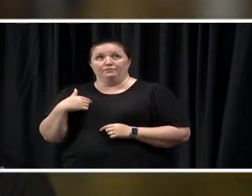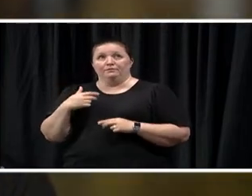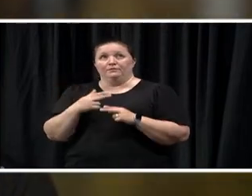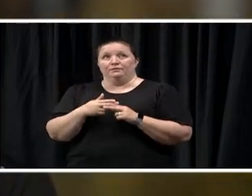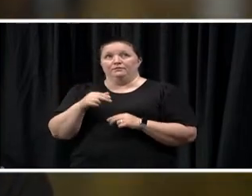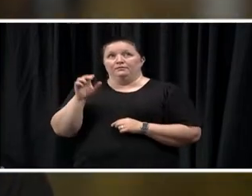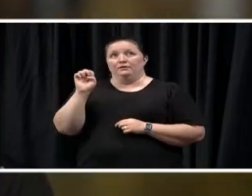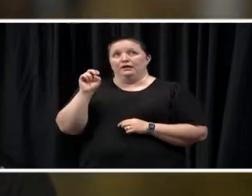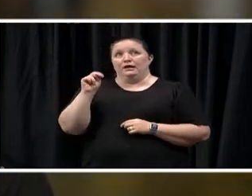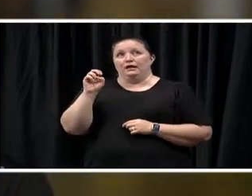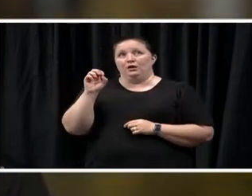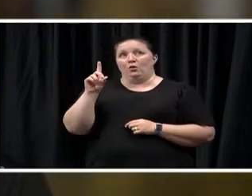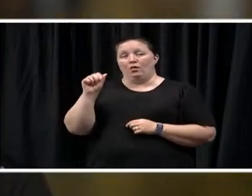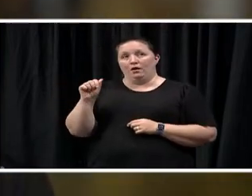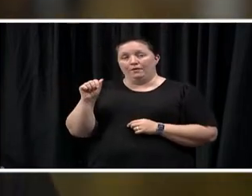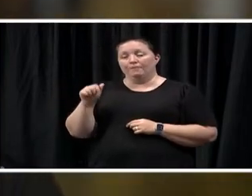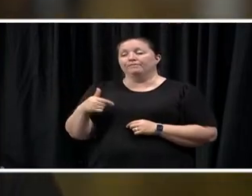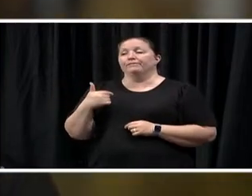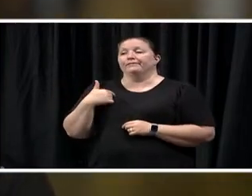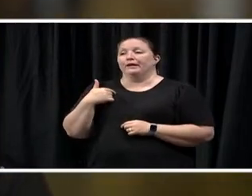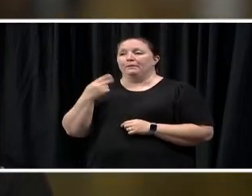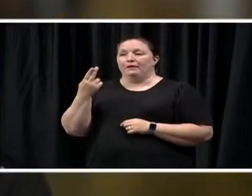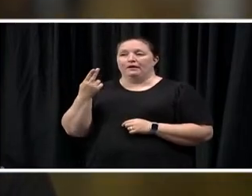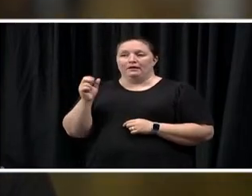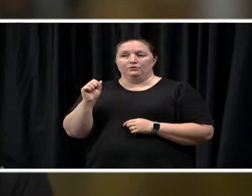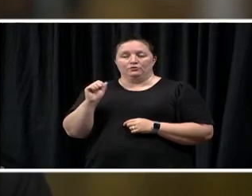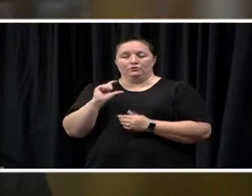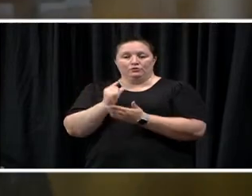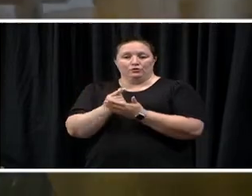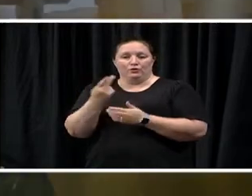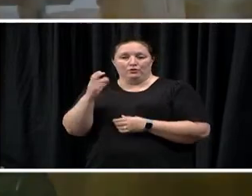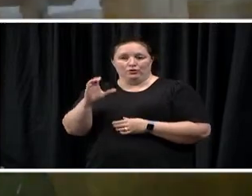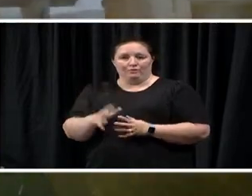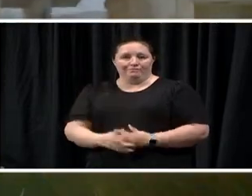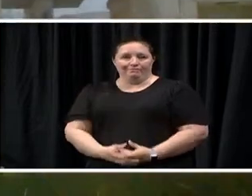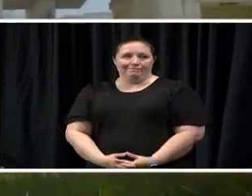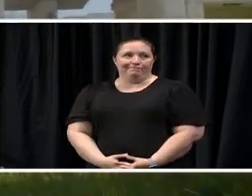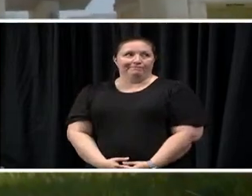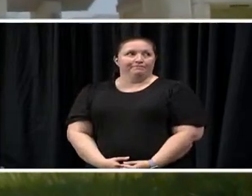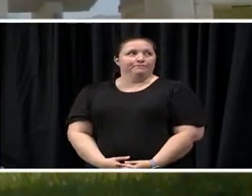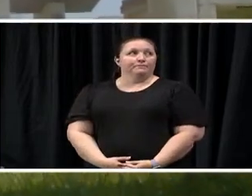is Eniola Olulai, and I am a graduate of Henry Clay High School.